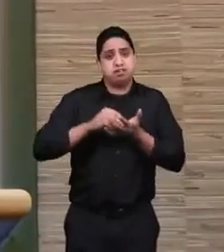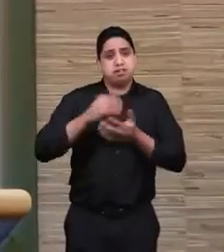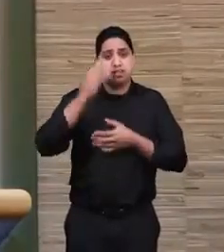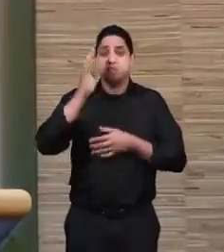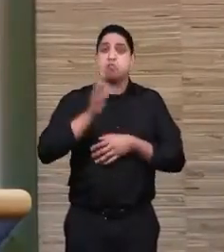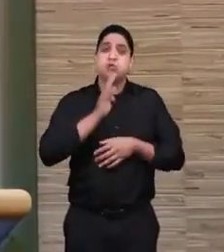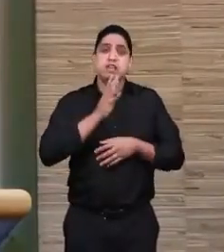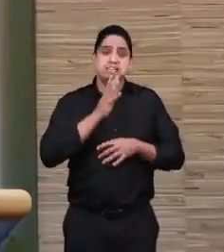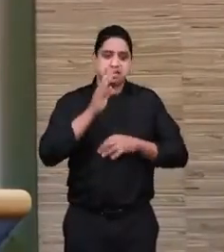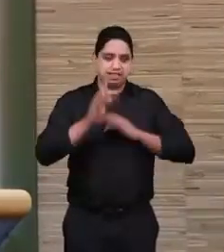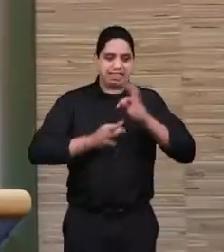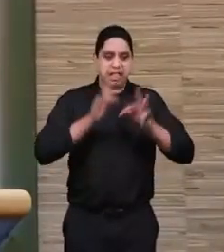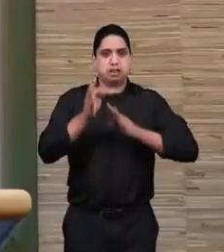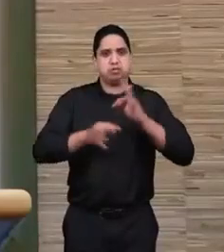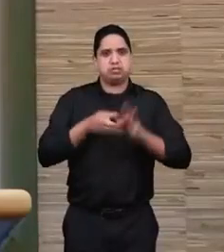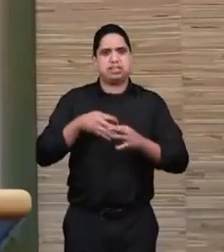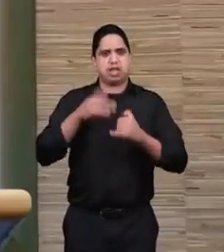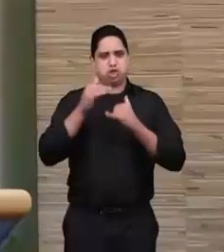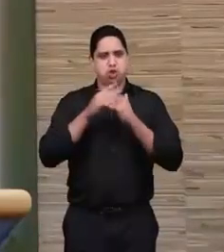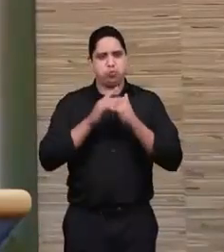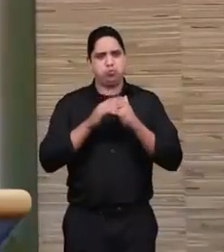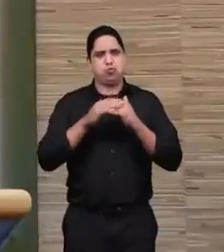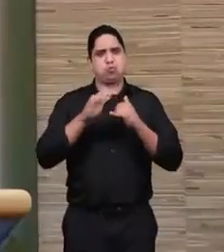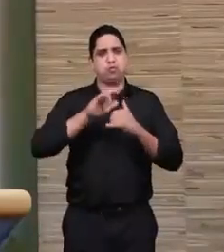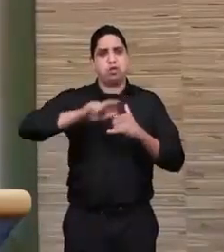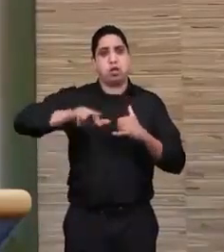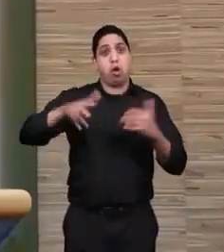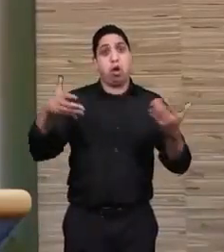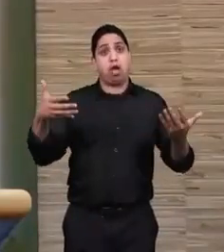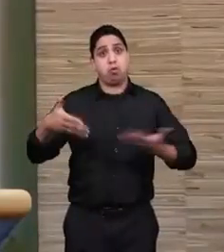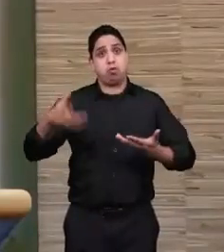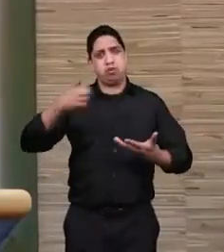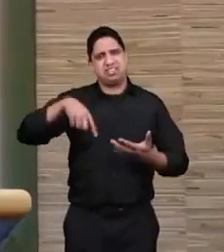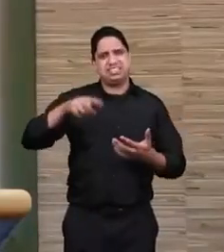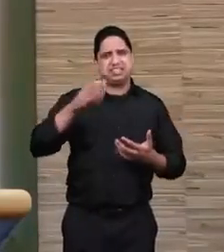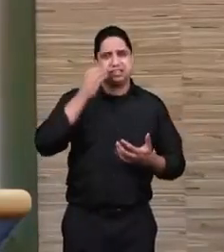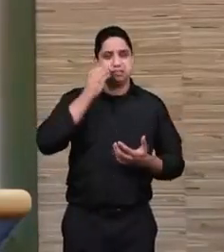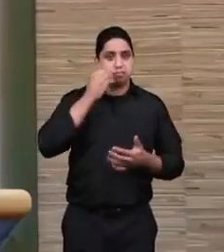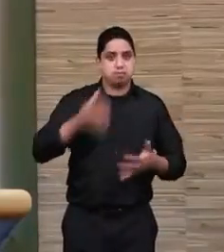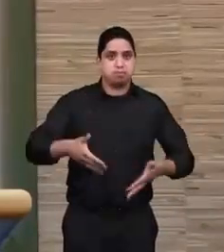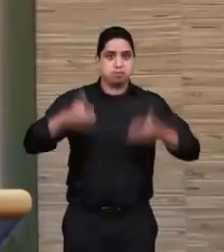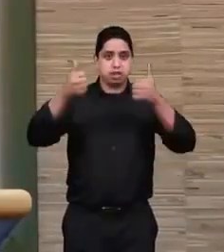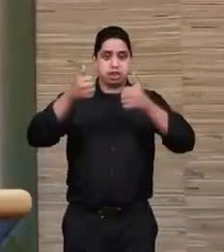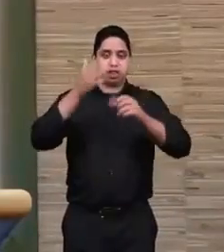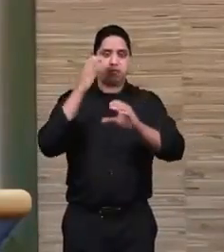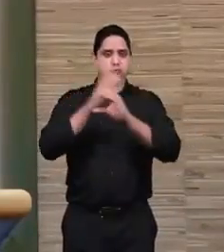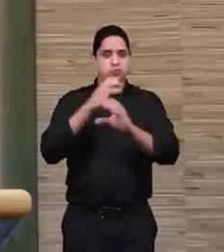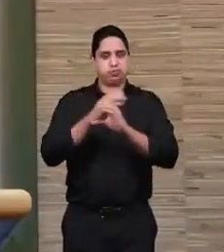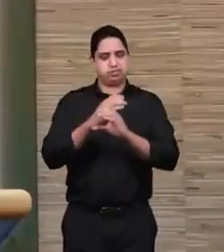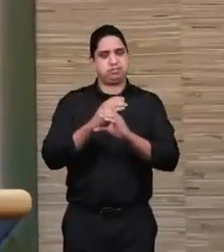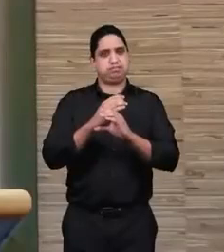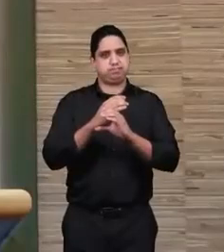Today, we're improving our communication